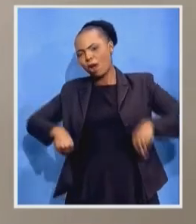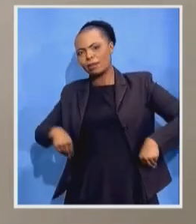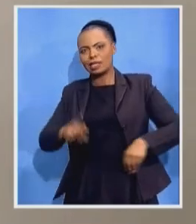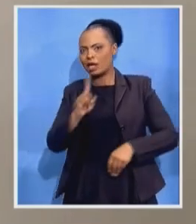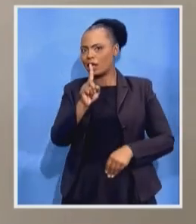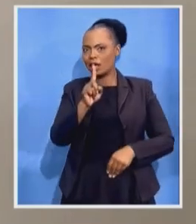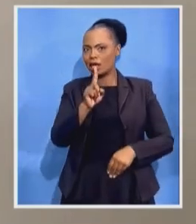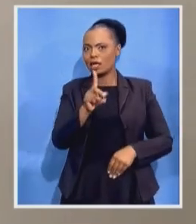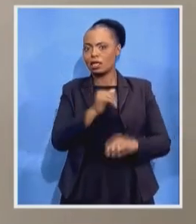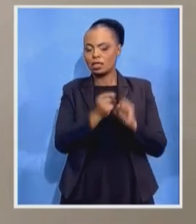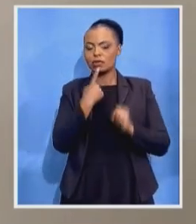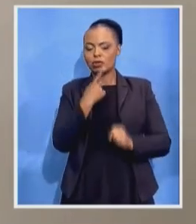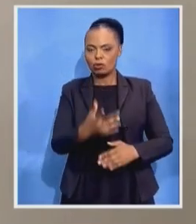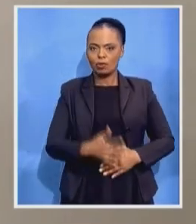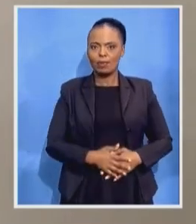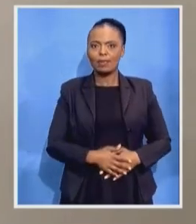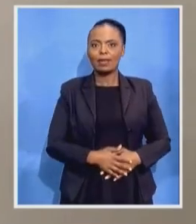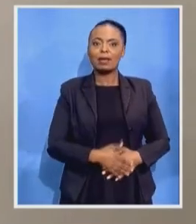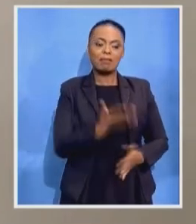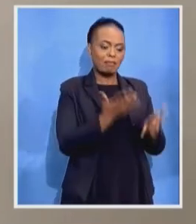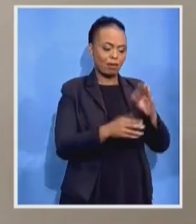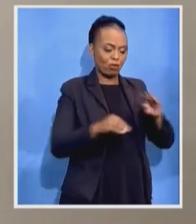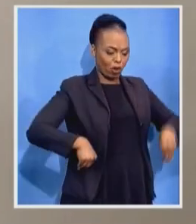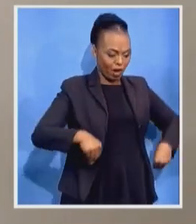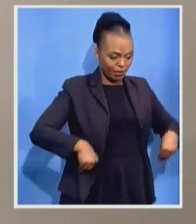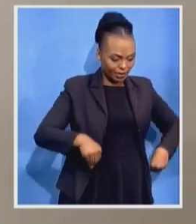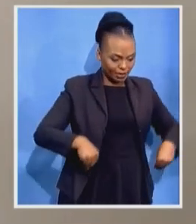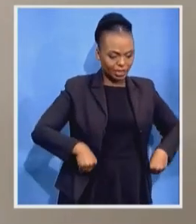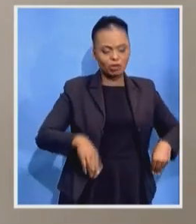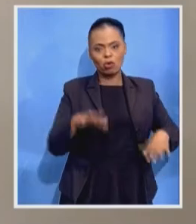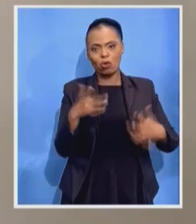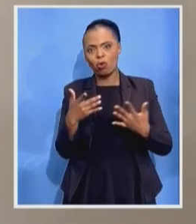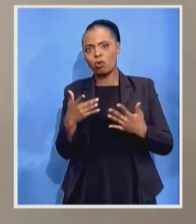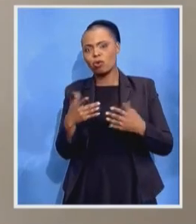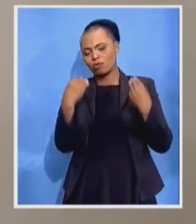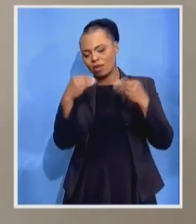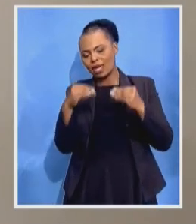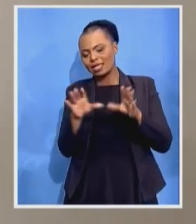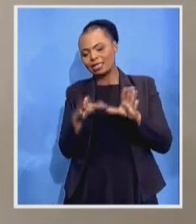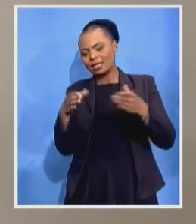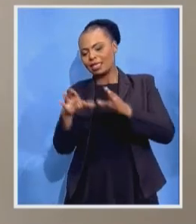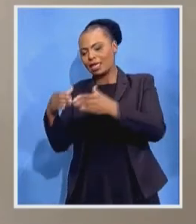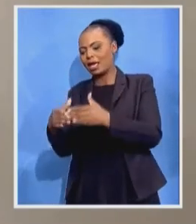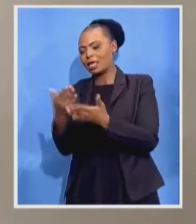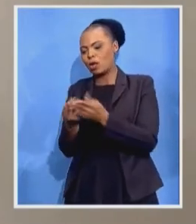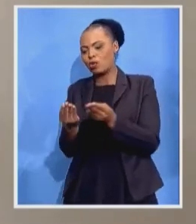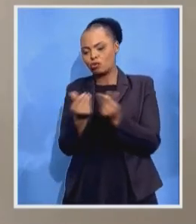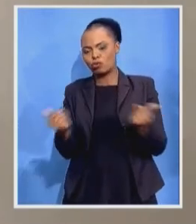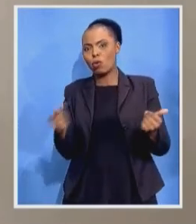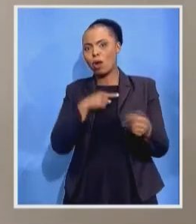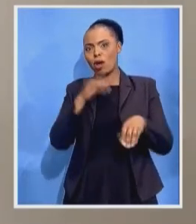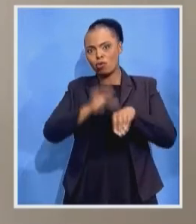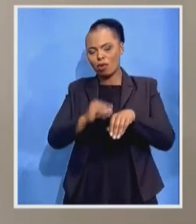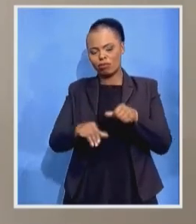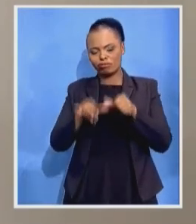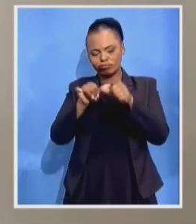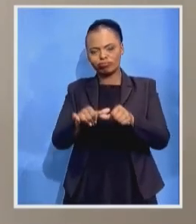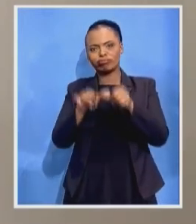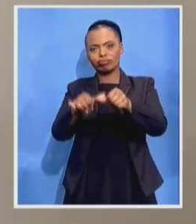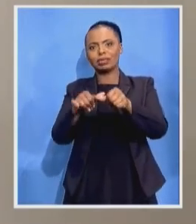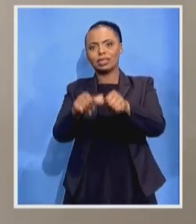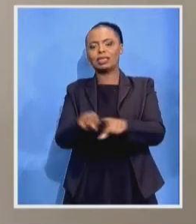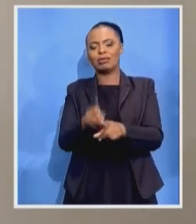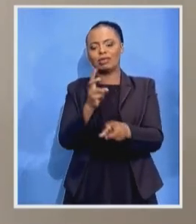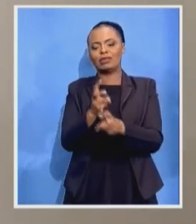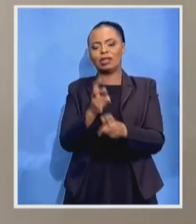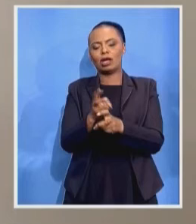with severely and decisively, these problems risk becoming systemic and difficult to reverse. The SACP